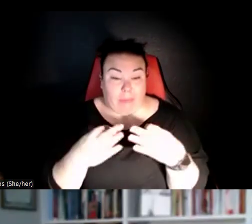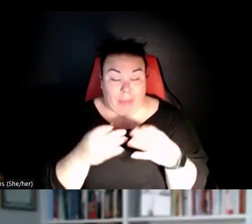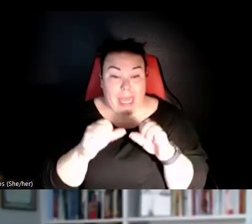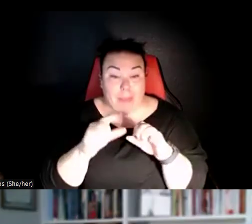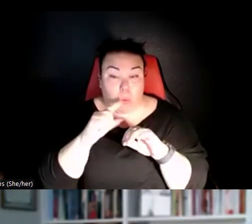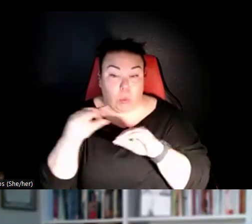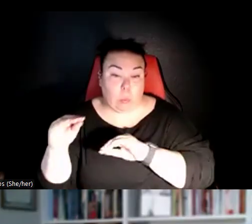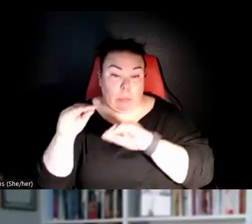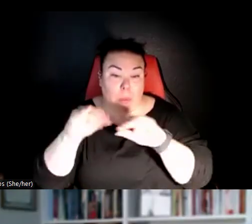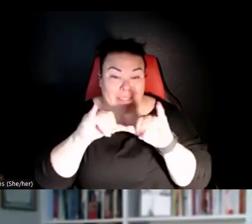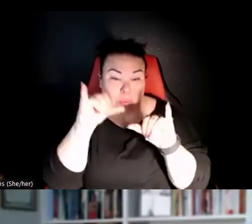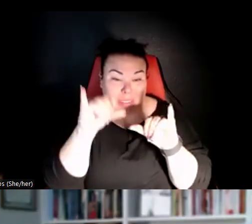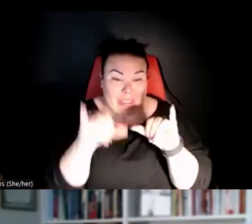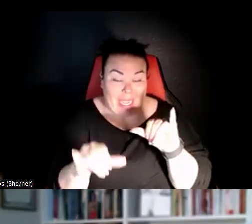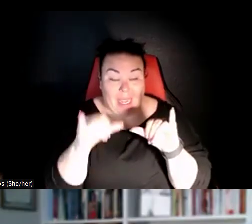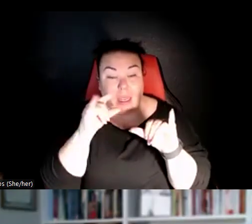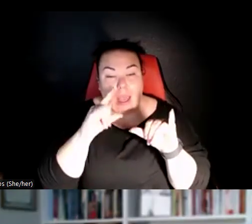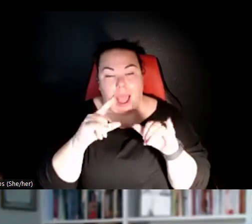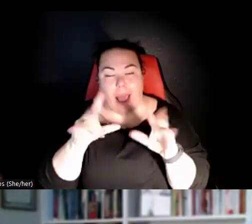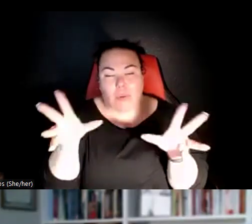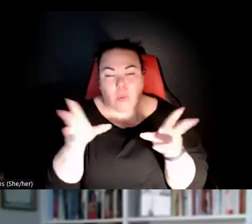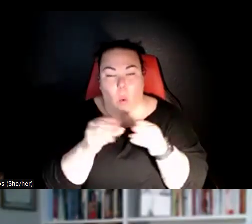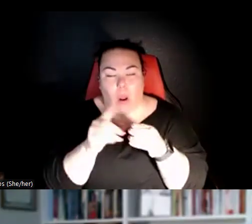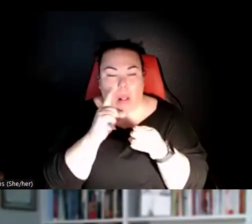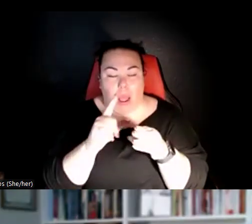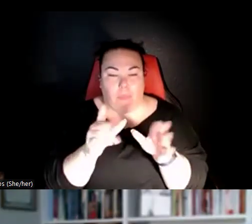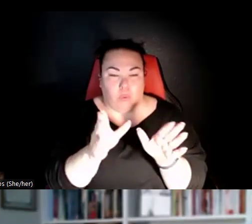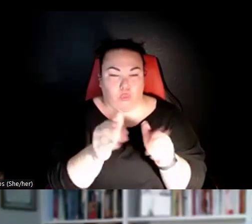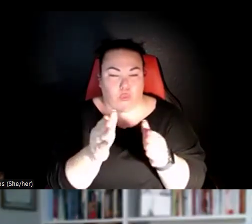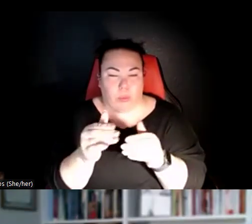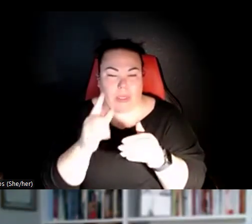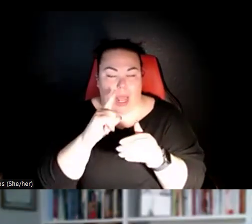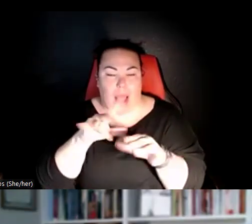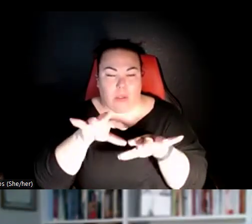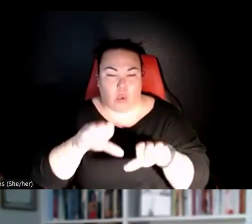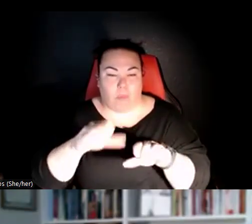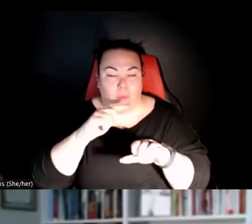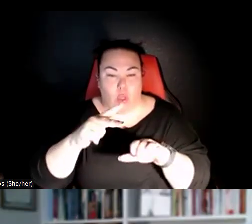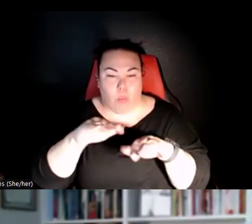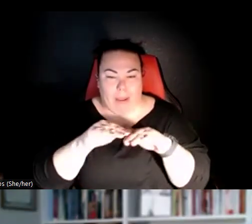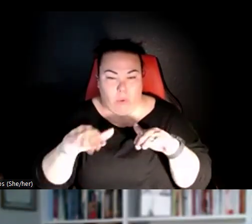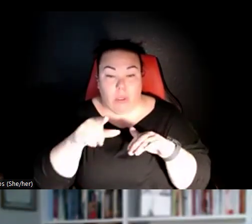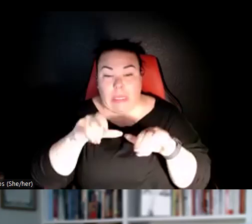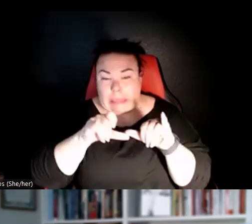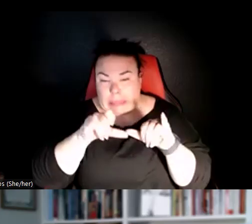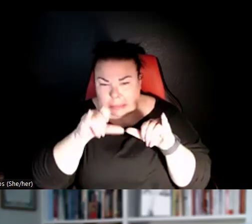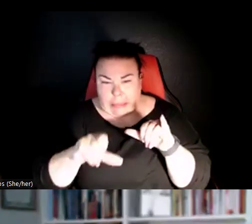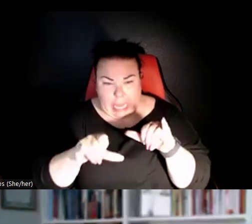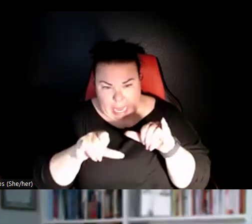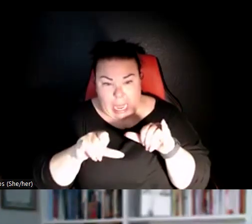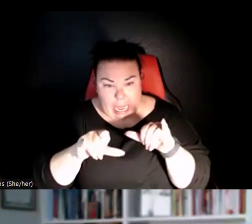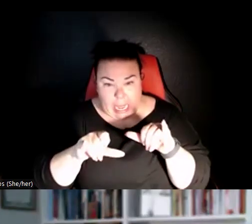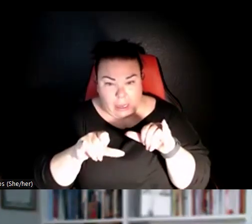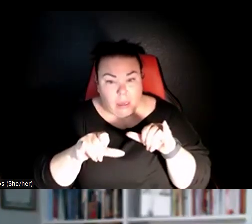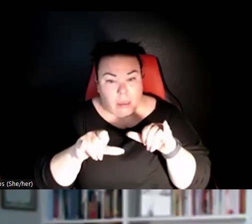those hotels. And then they were there also for a year and a half. And not those particular families, but those 46 rooms were